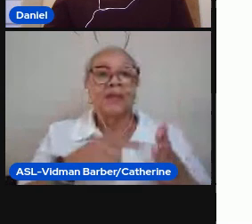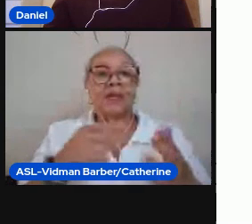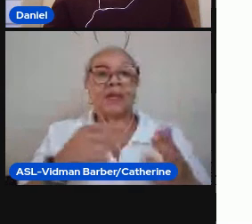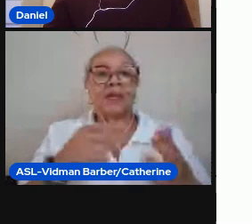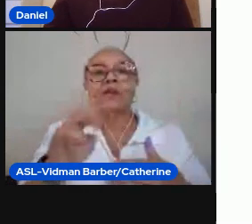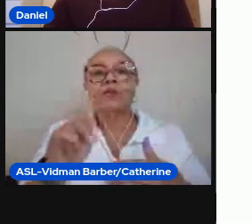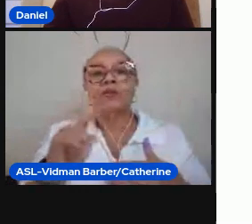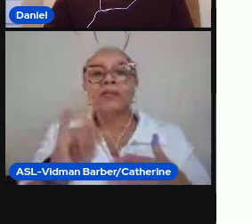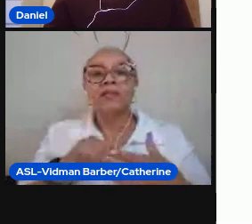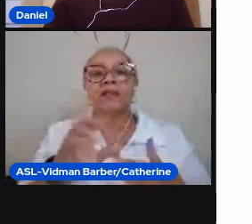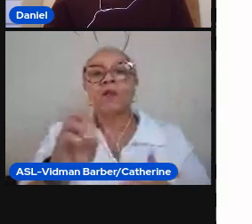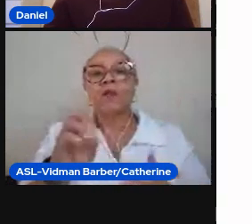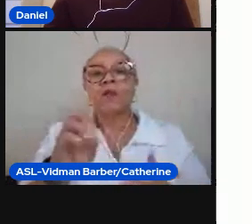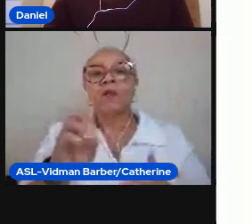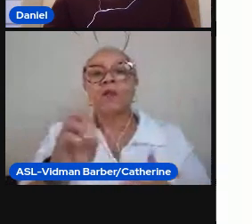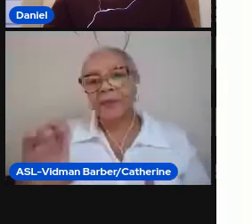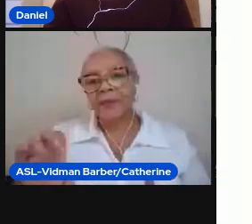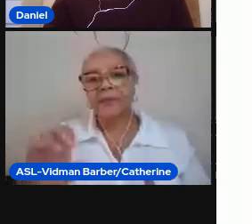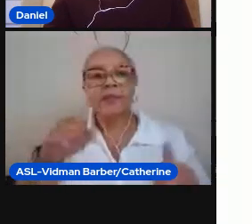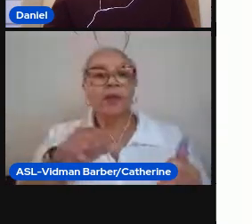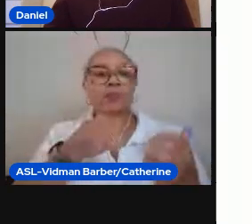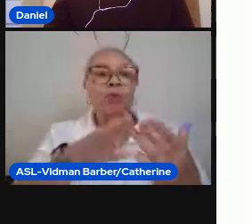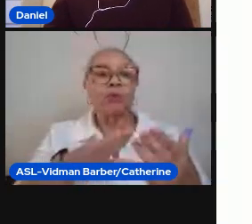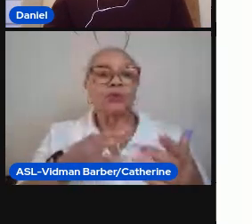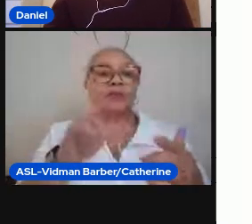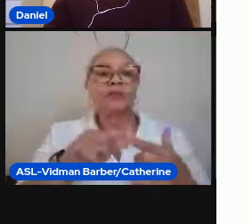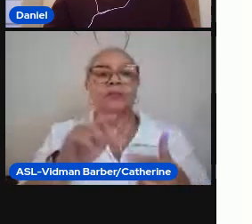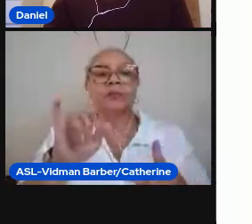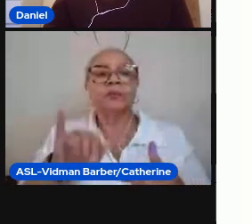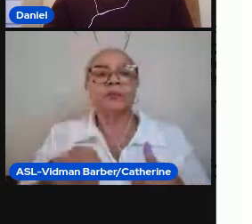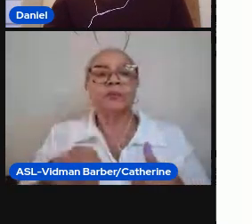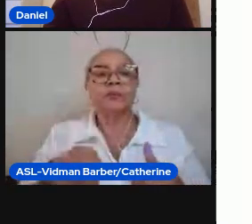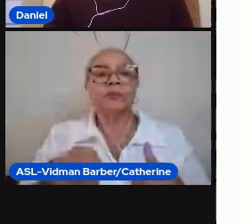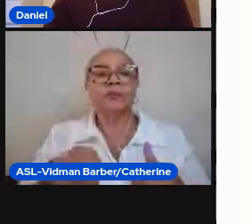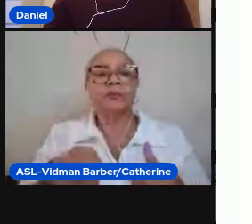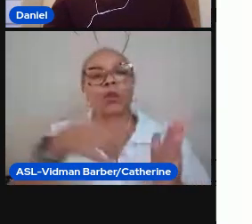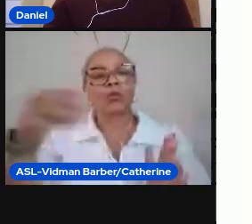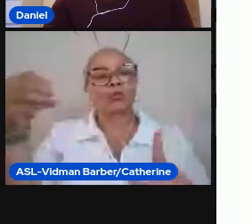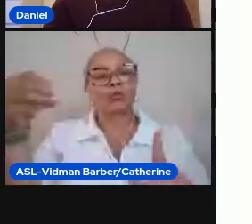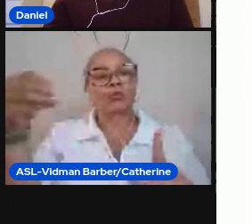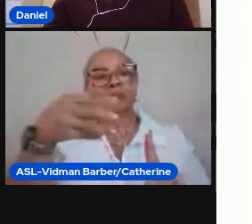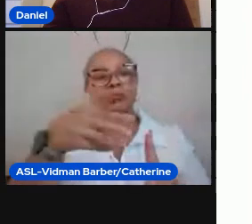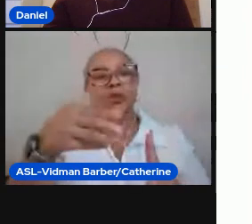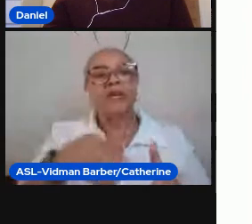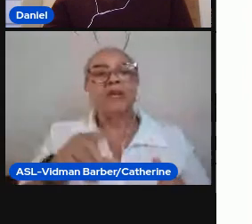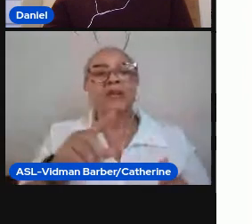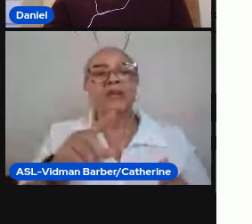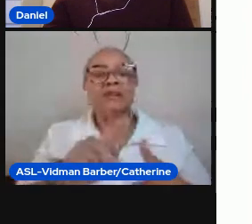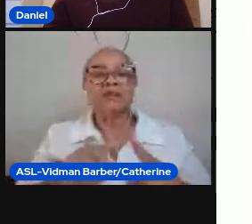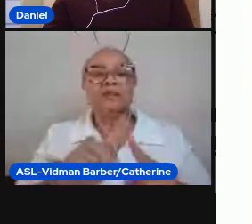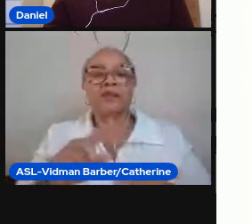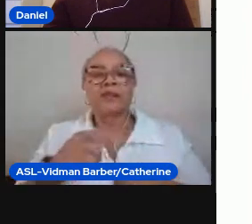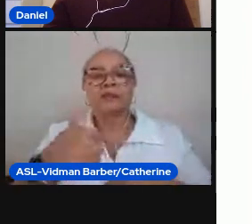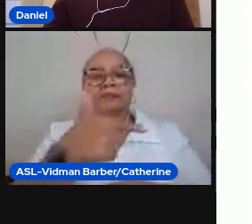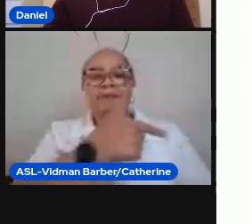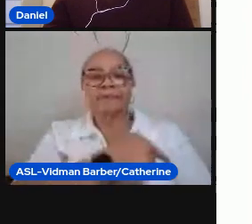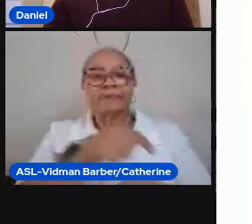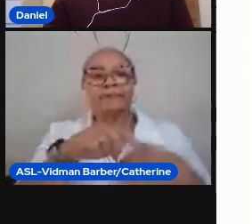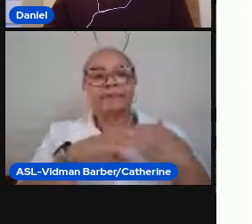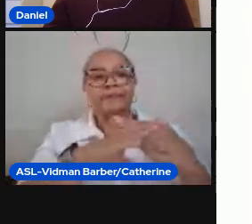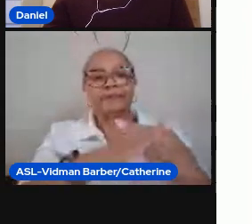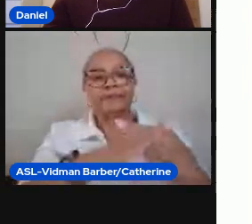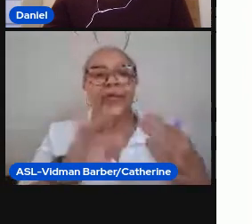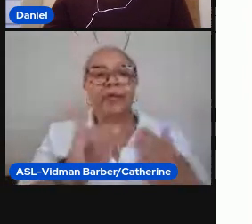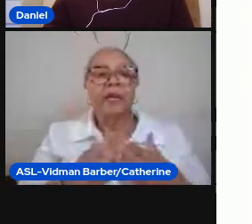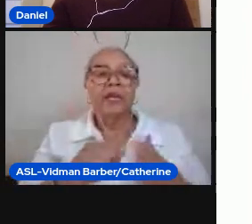in elucidating novel immunobiology, which can hopefully feed back to future vaccine development implementation. We reveal